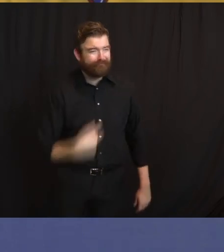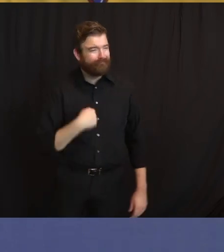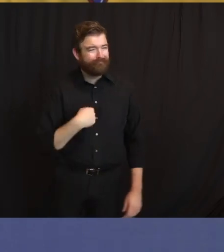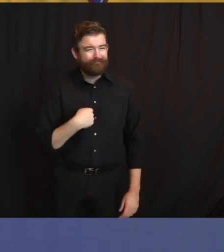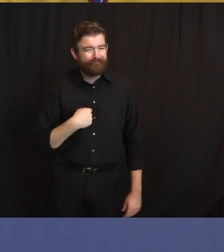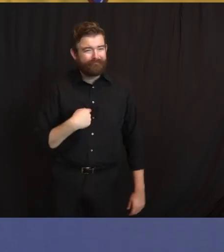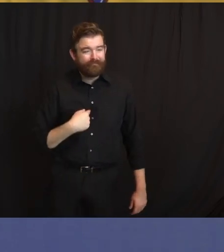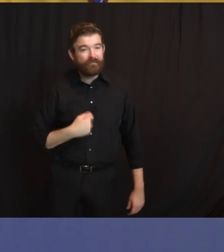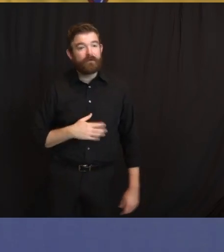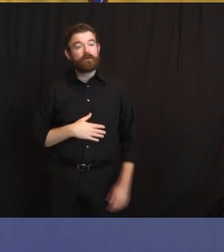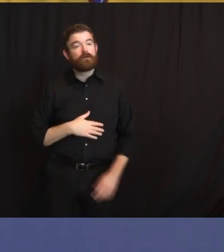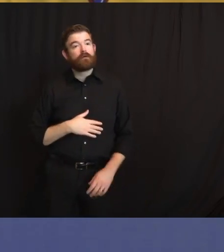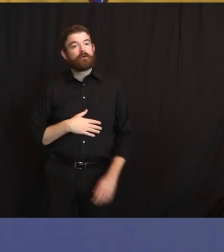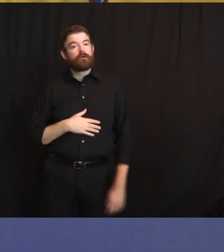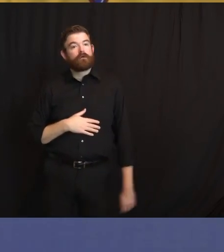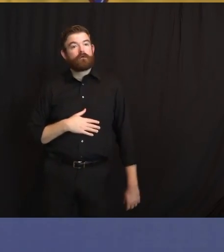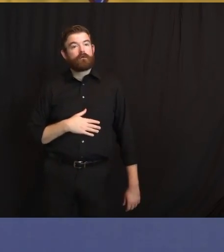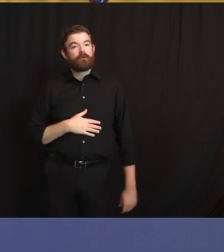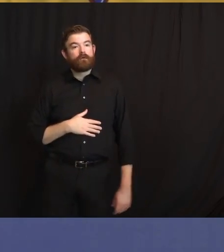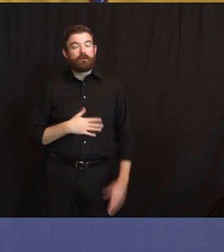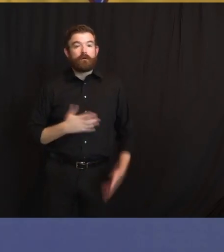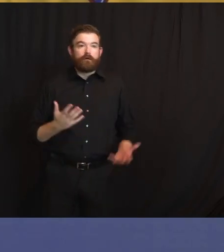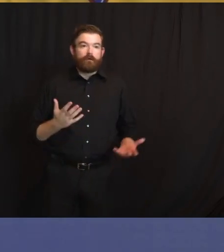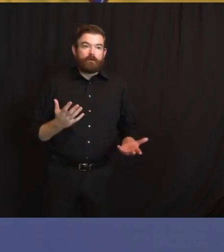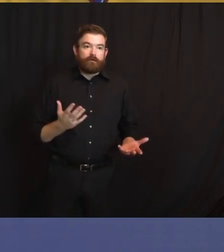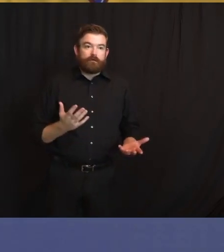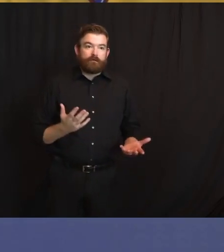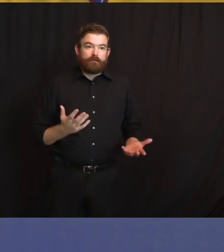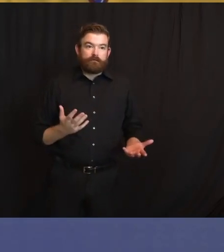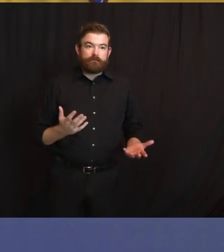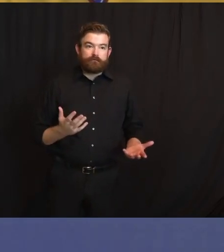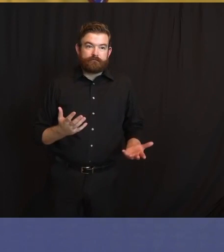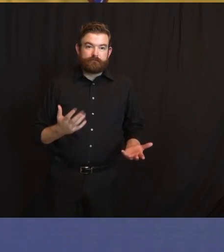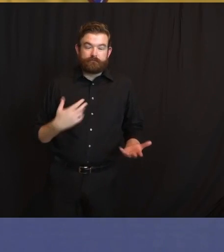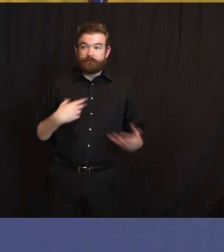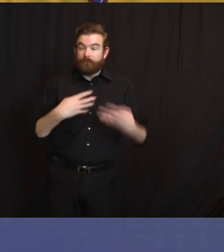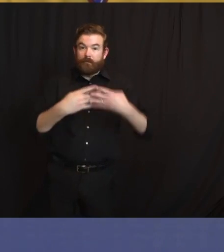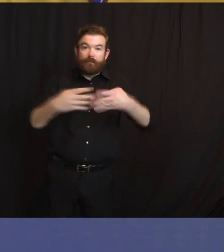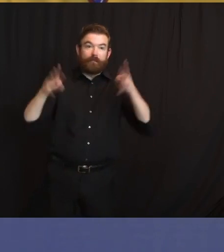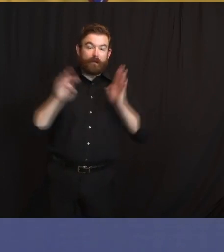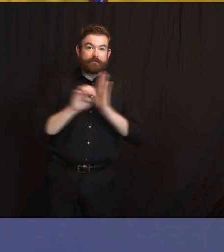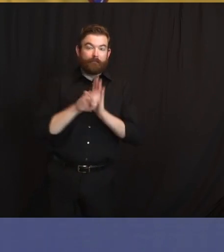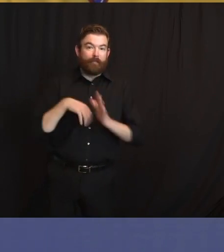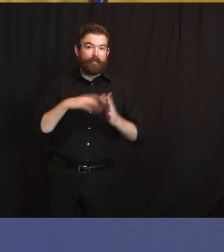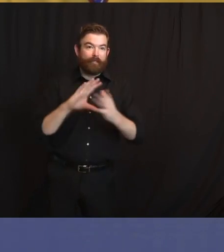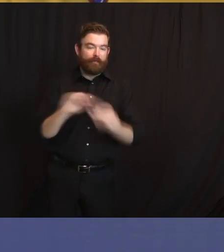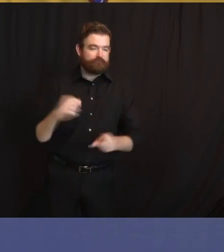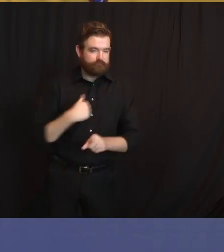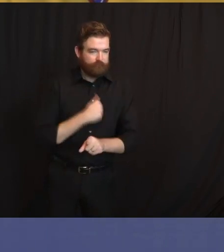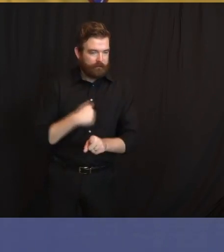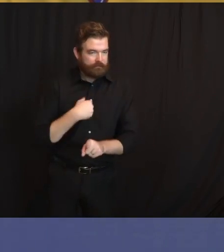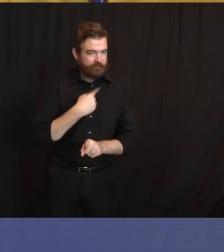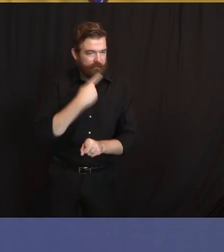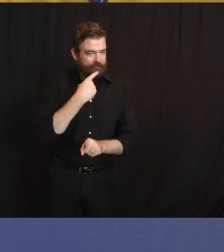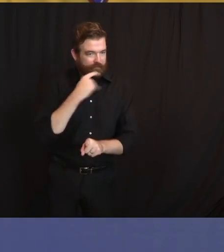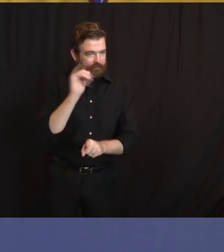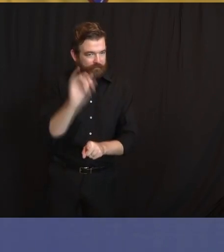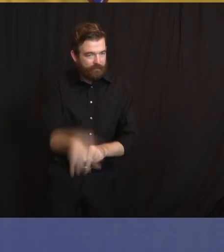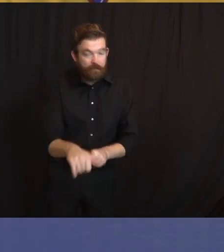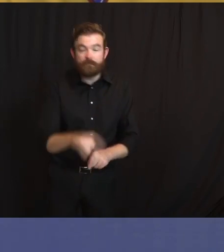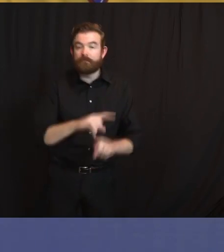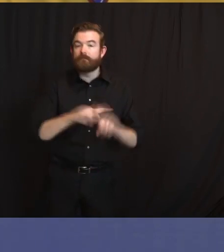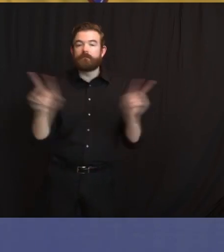would. But we can't, and so we have to rely on personal responsibility and the right behavior, the common